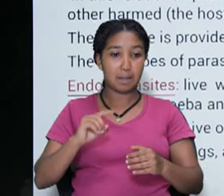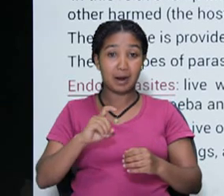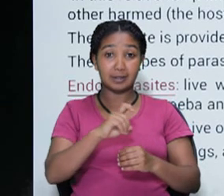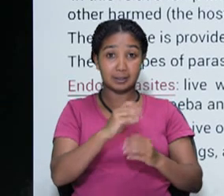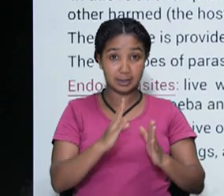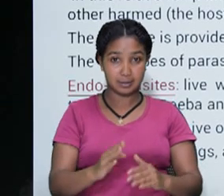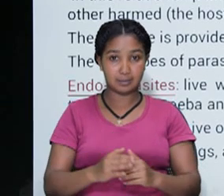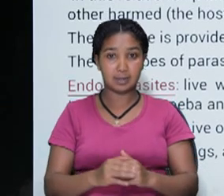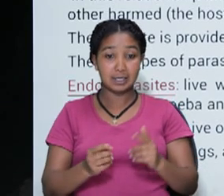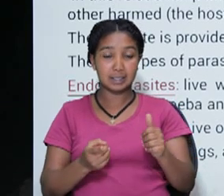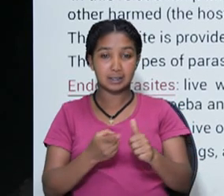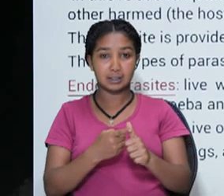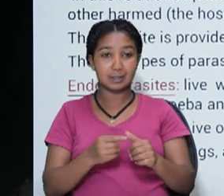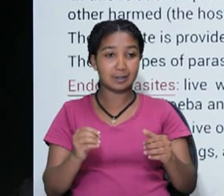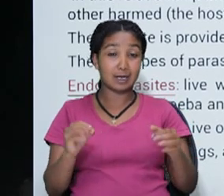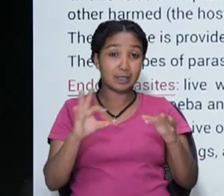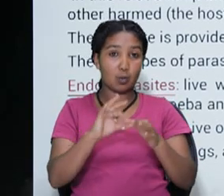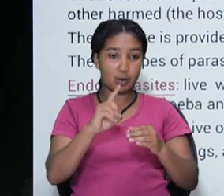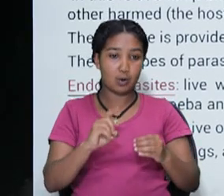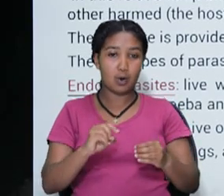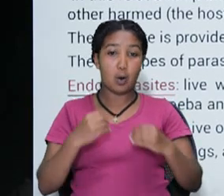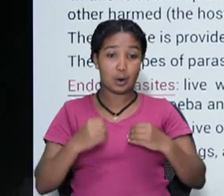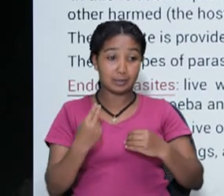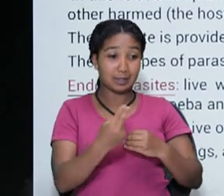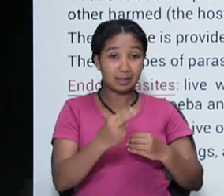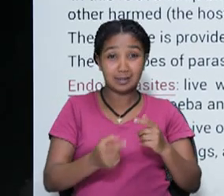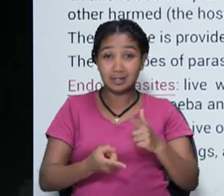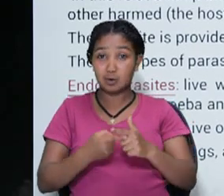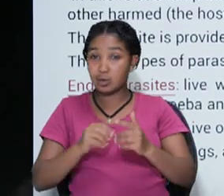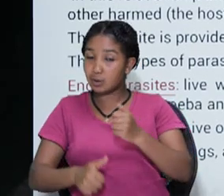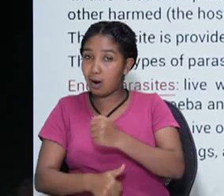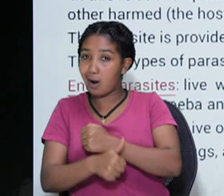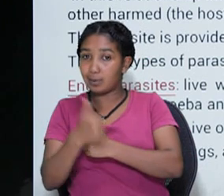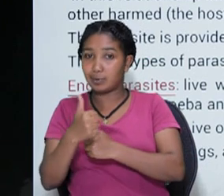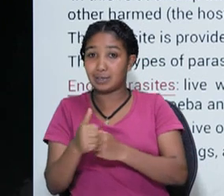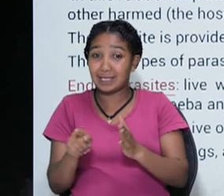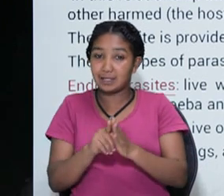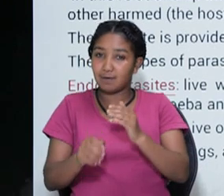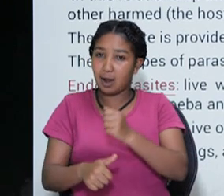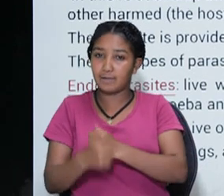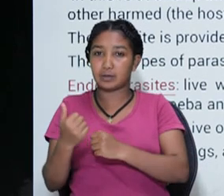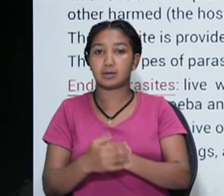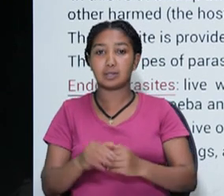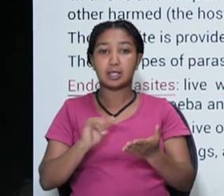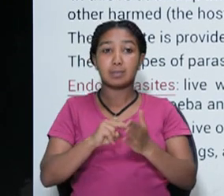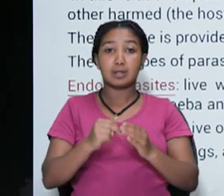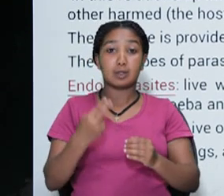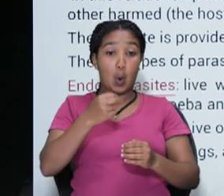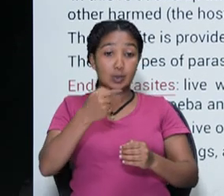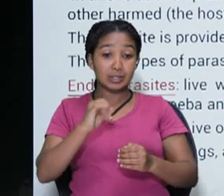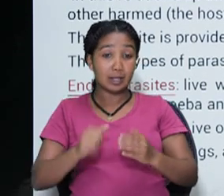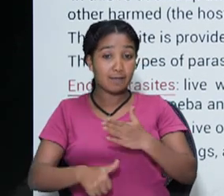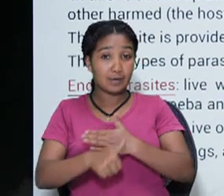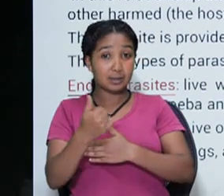parasitism. In this relationship, one organism is benefited, the other is negatively affected. That means the host